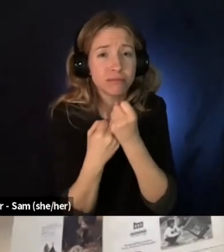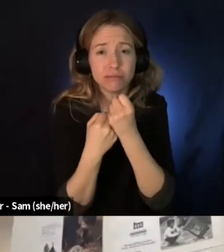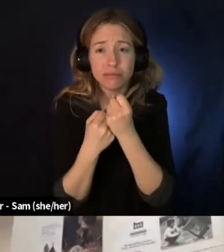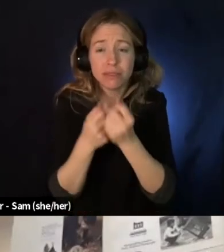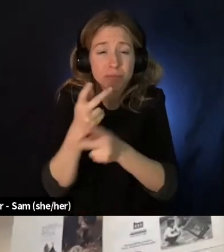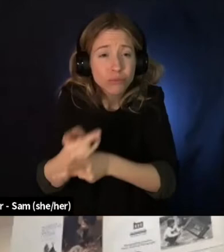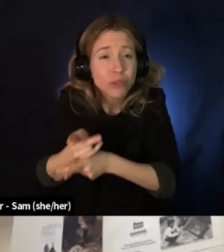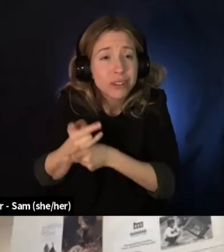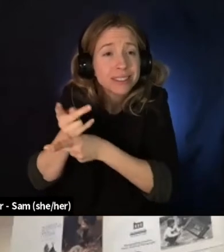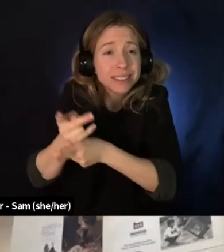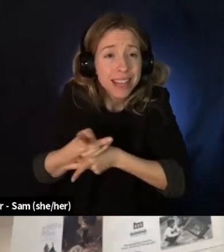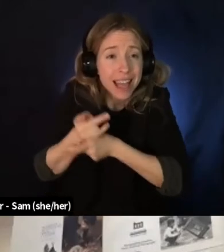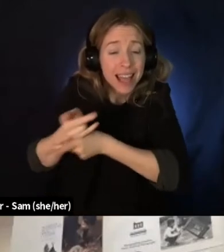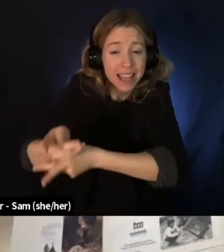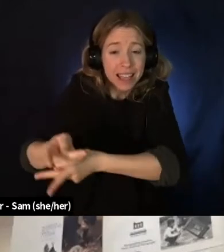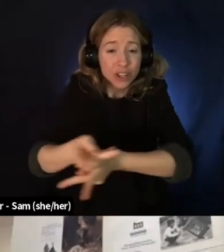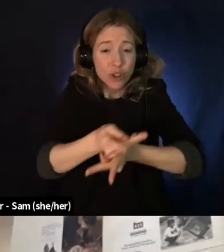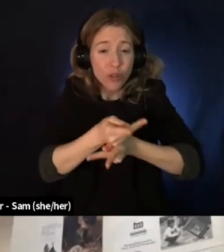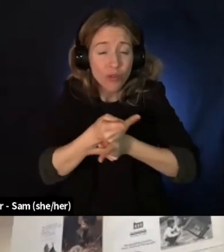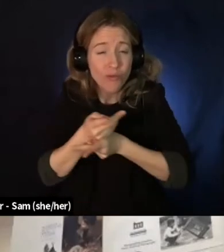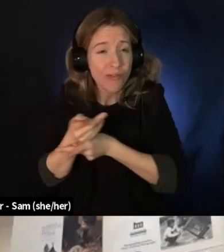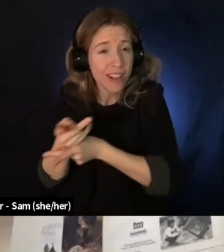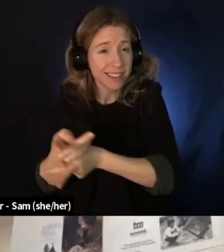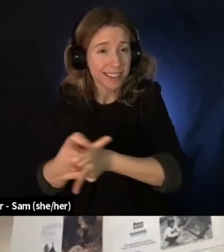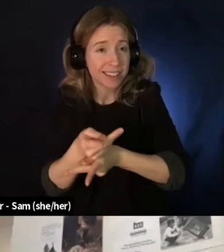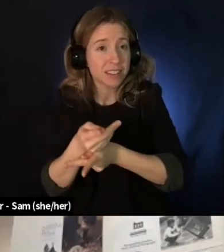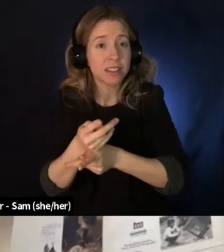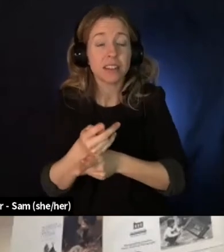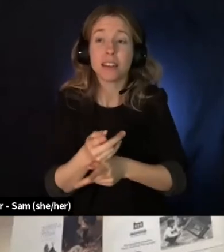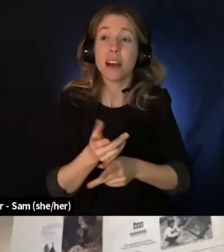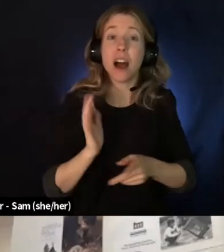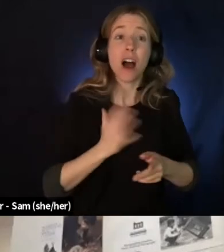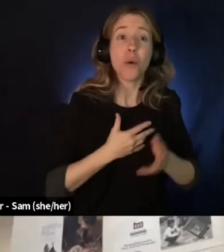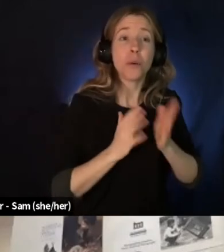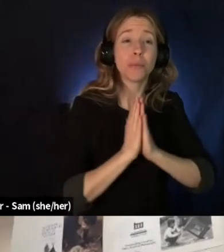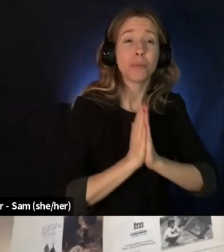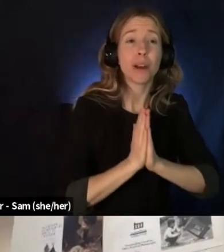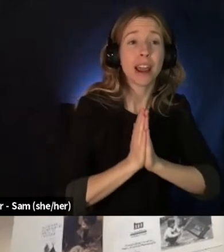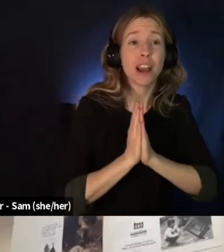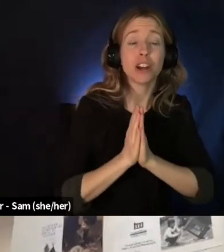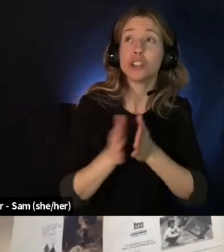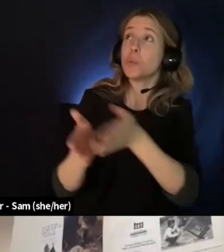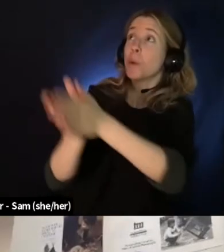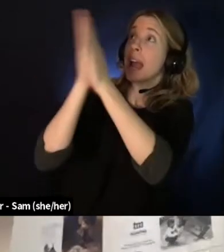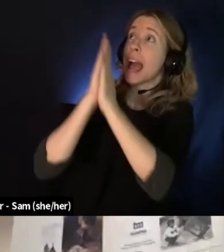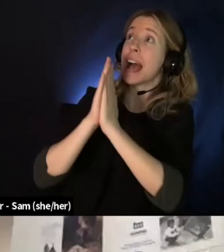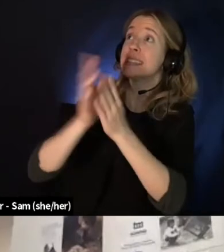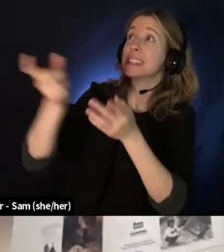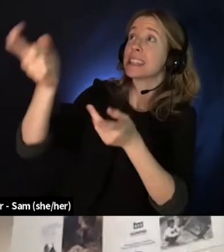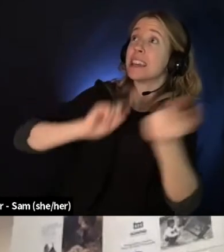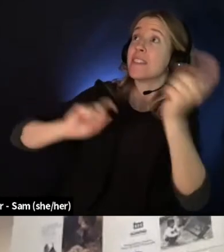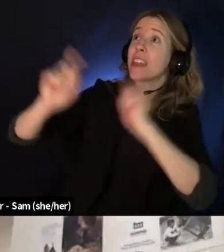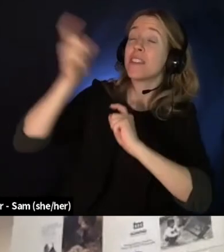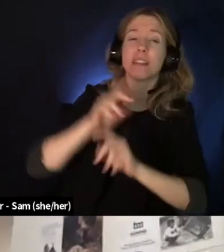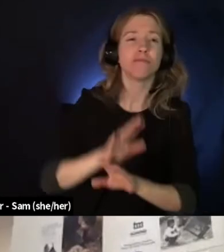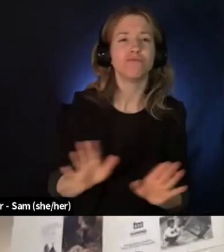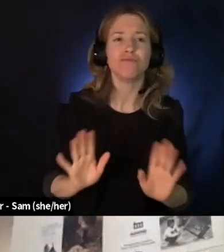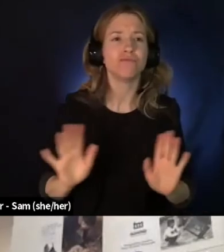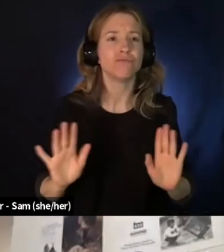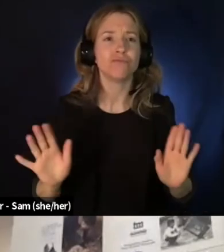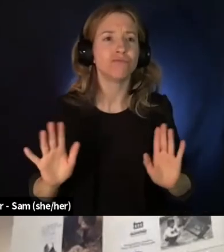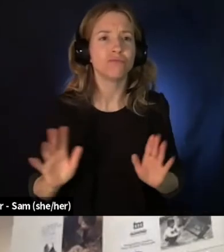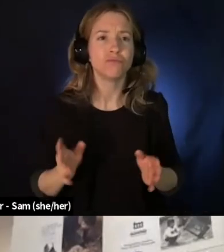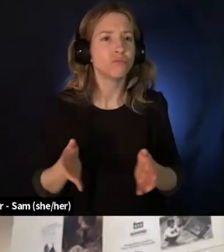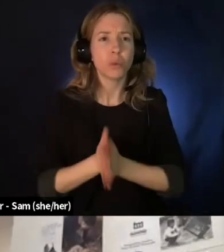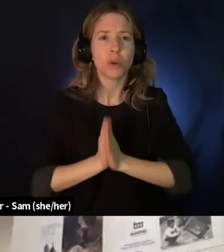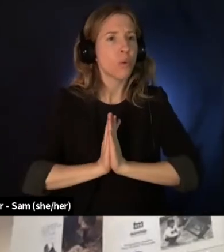prayers, we do not ask for anything. It is not in our way to ask for